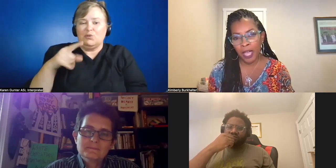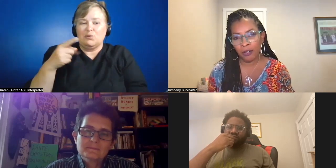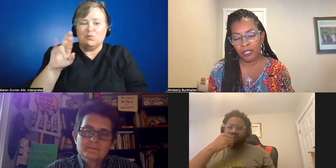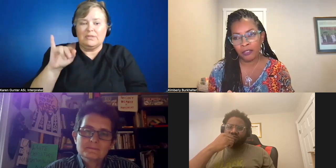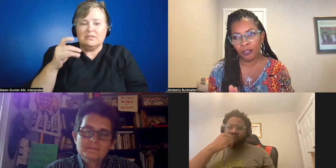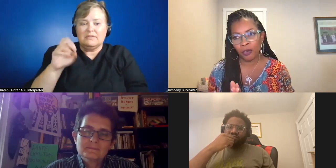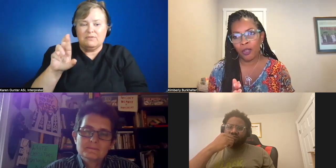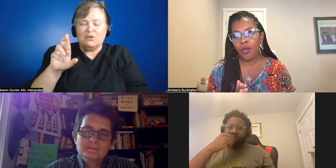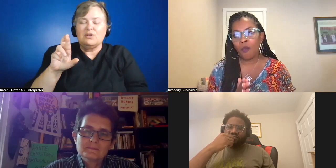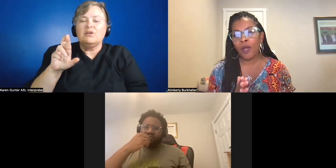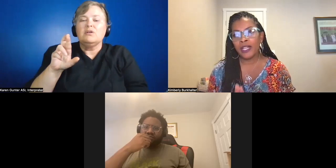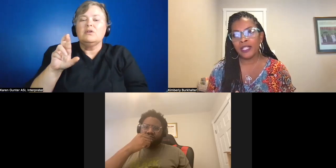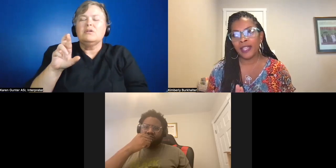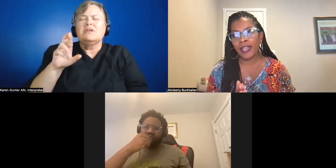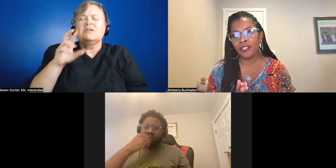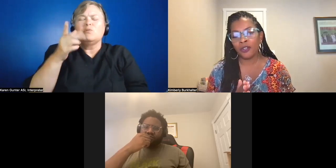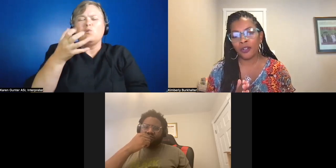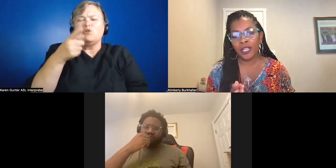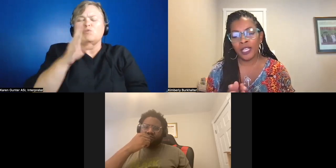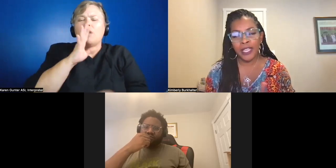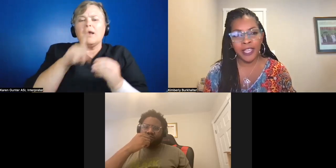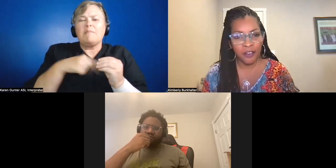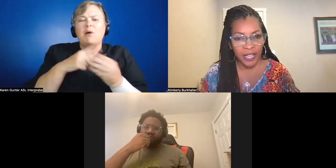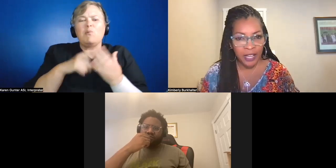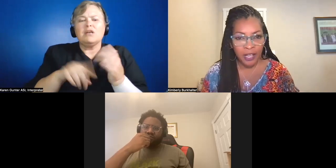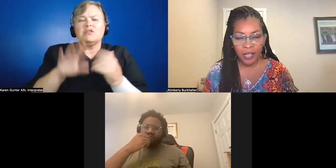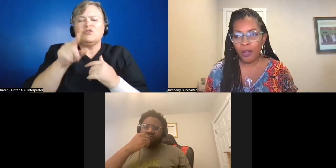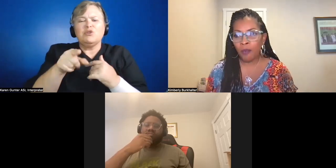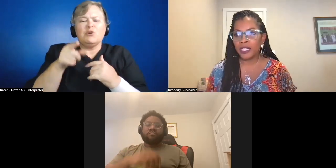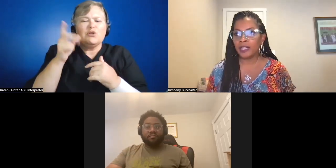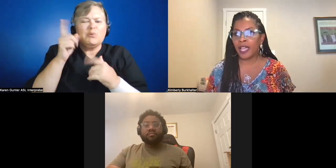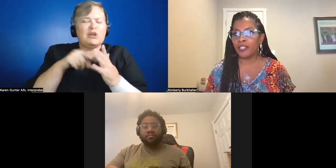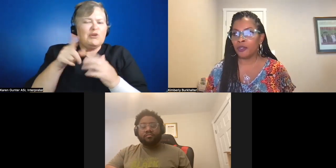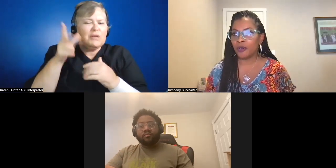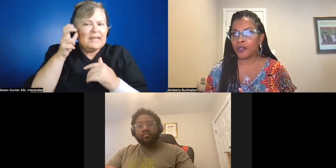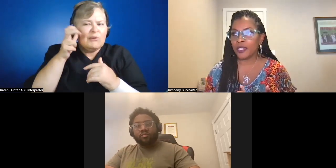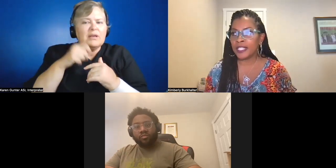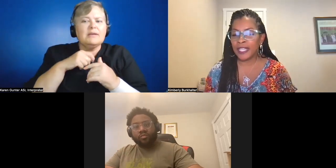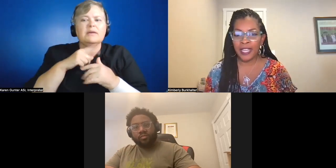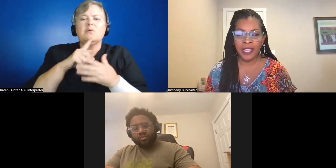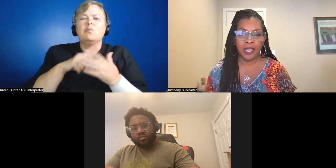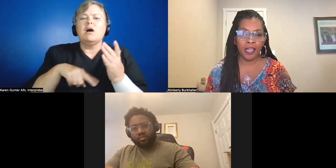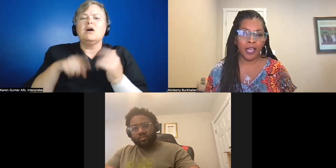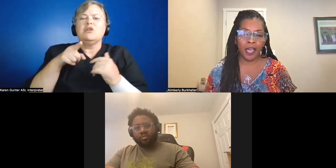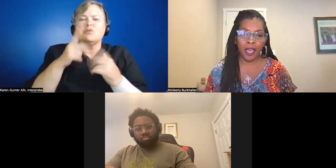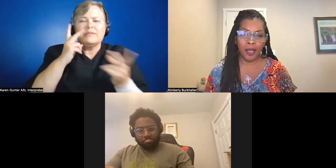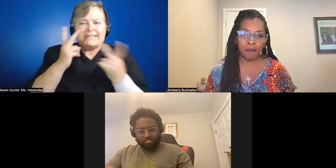talk about, Christopher, what is it that you're hearing? What is it that you're